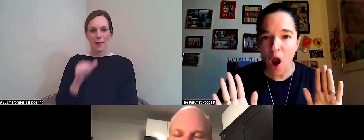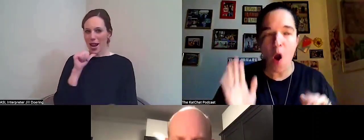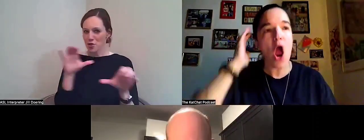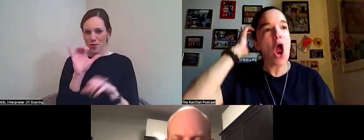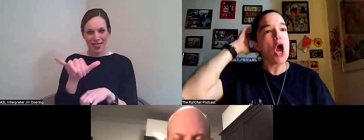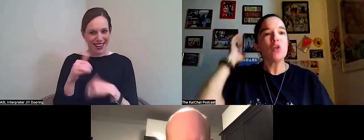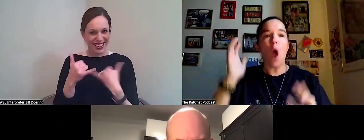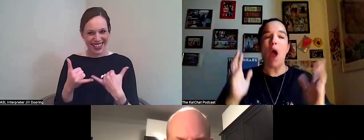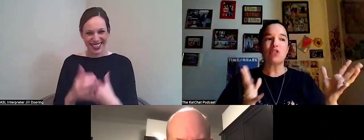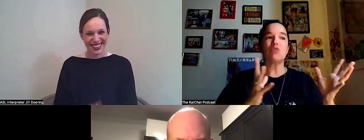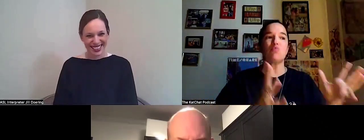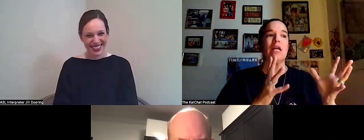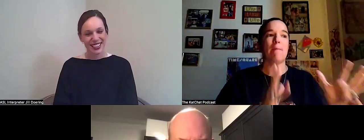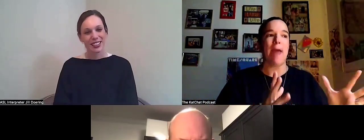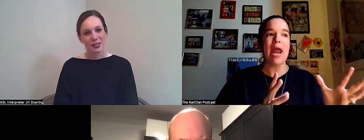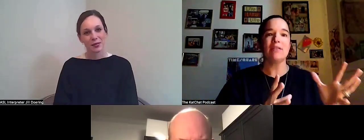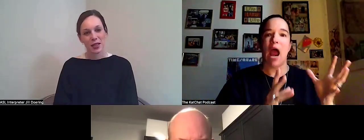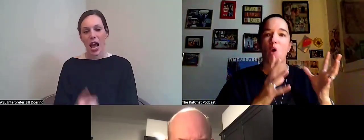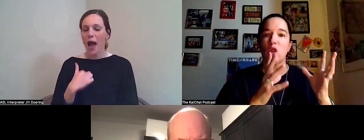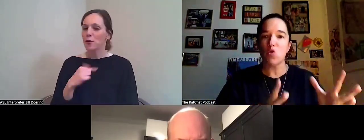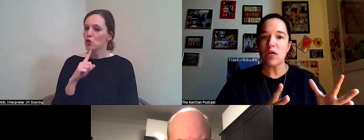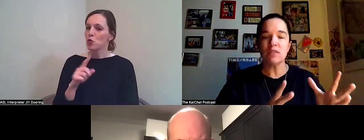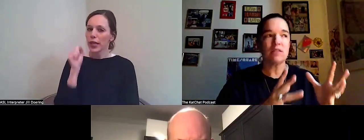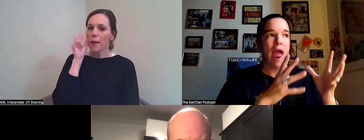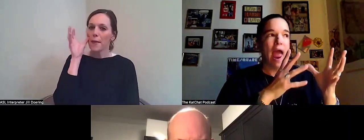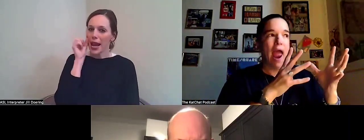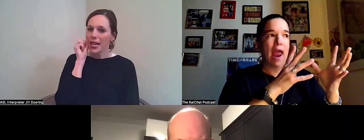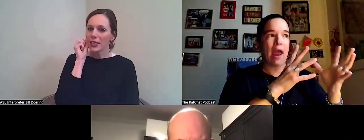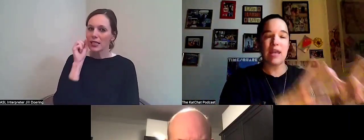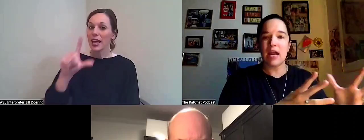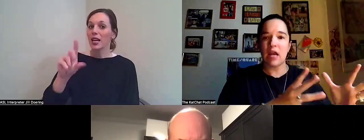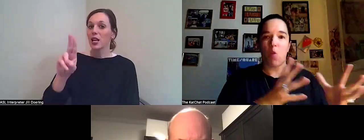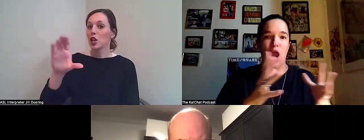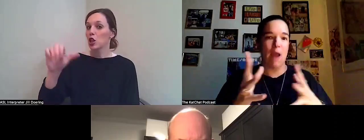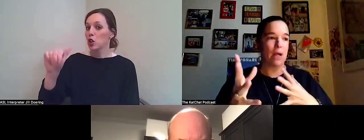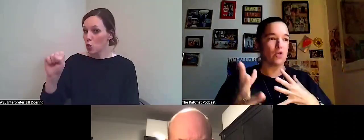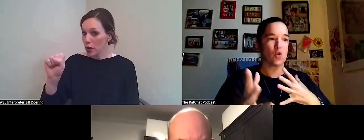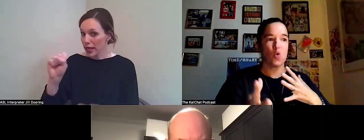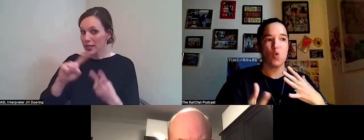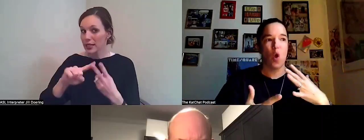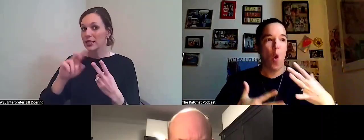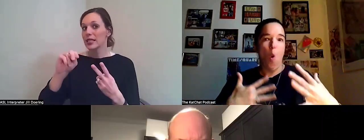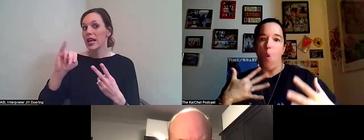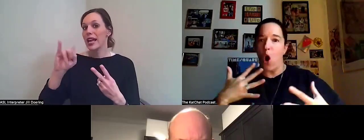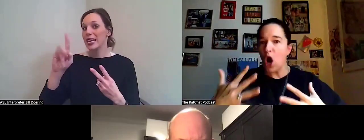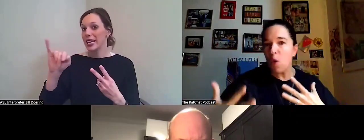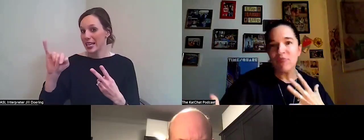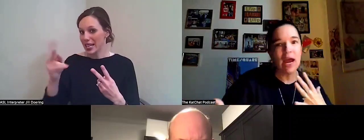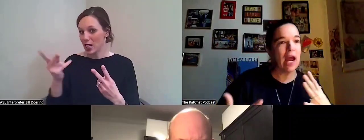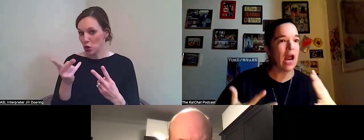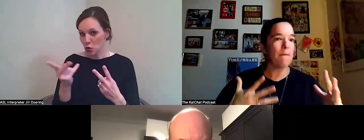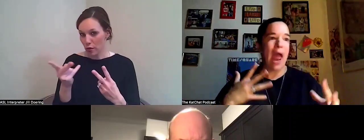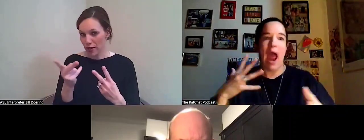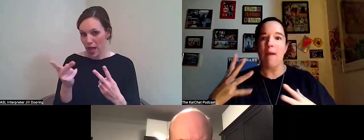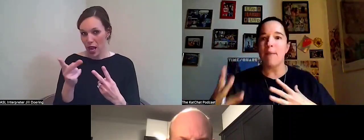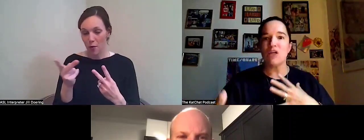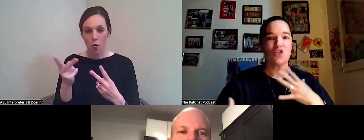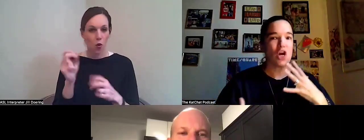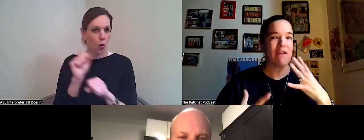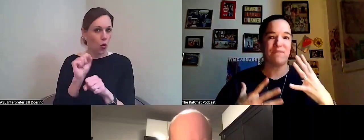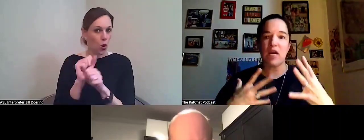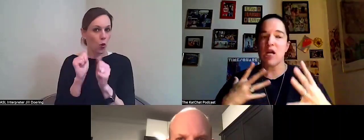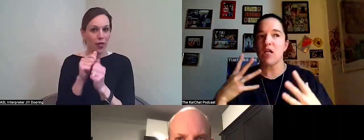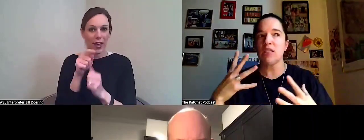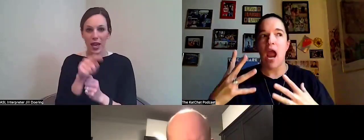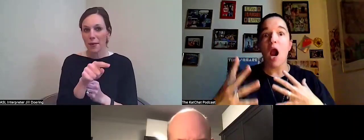you know. So I was just really amazed how Lucas and Nikki were able to work with him and make